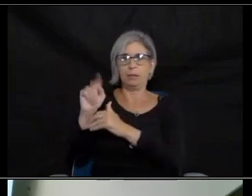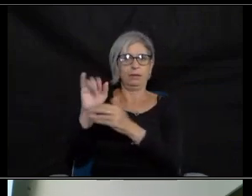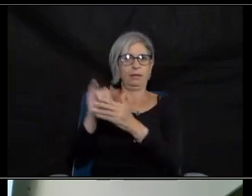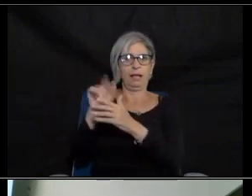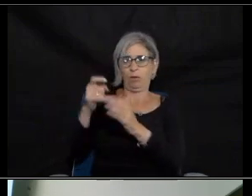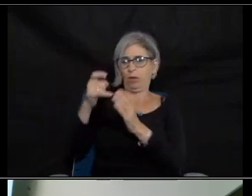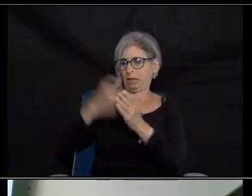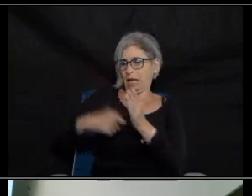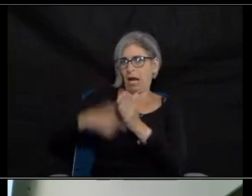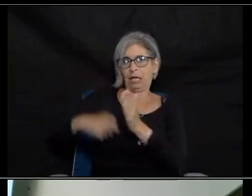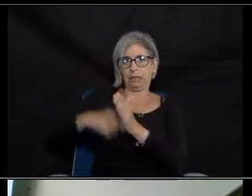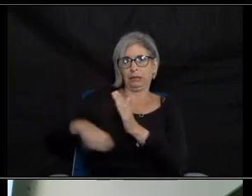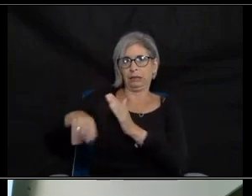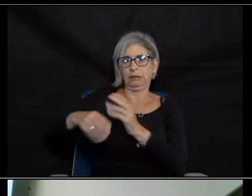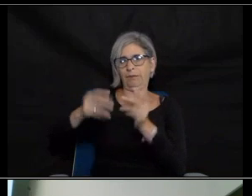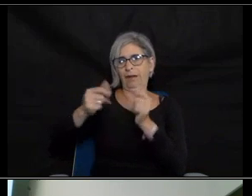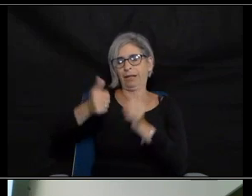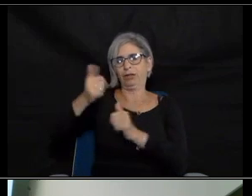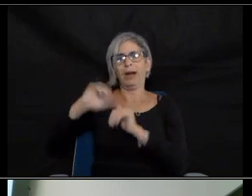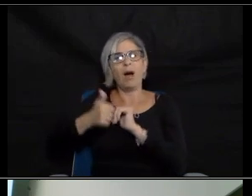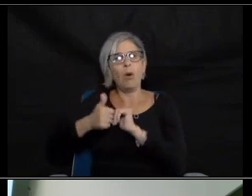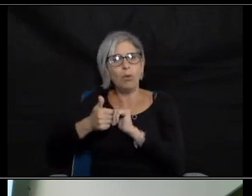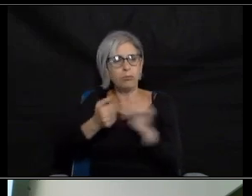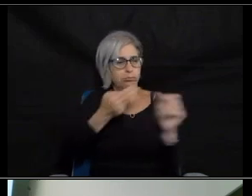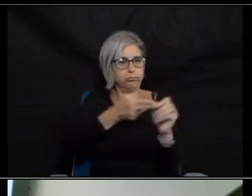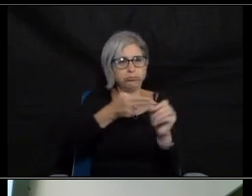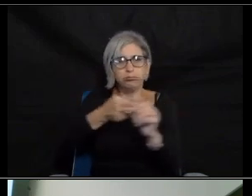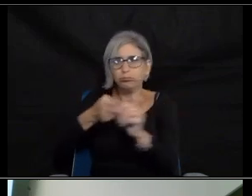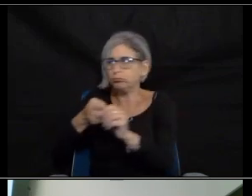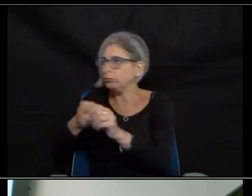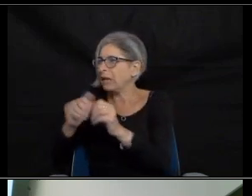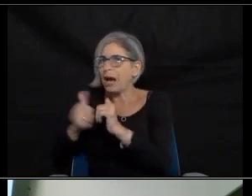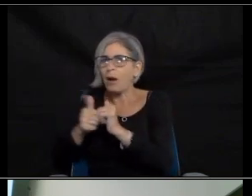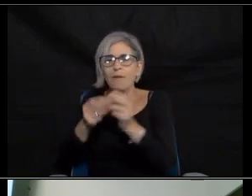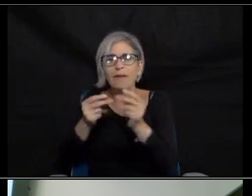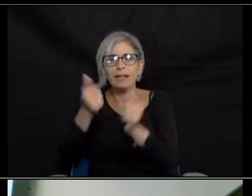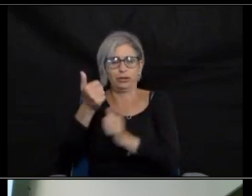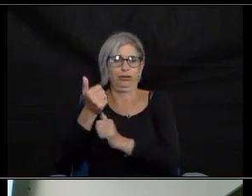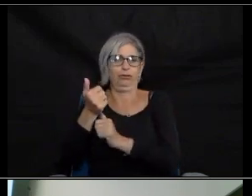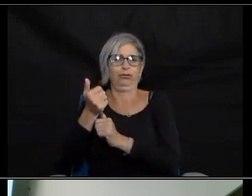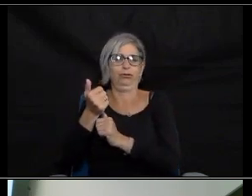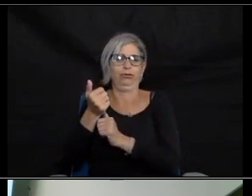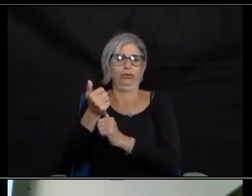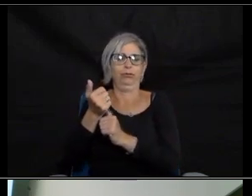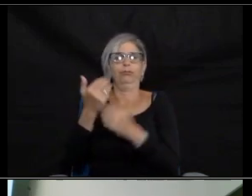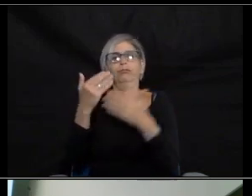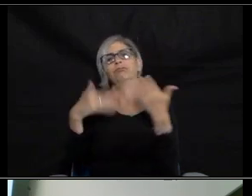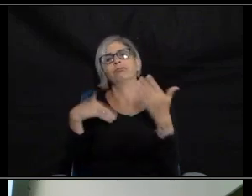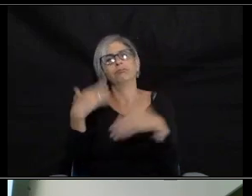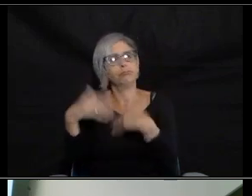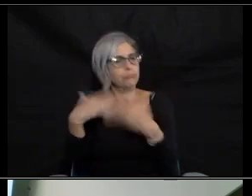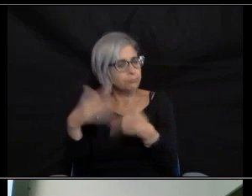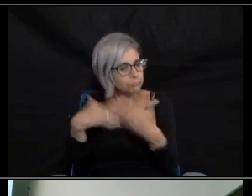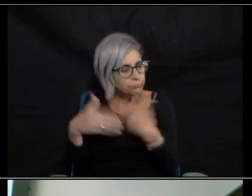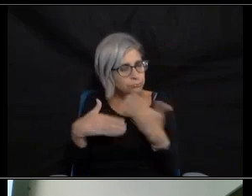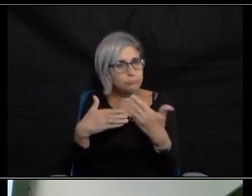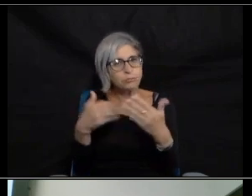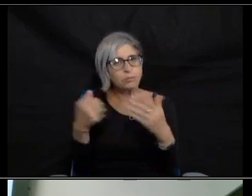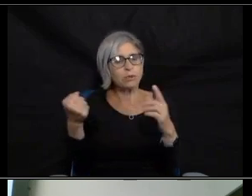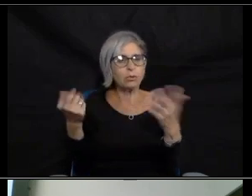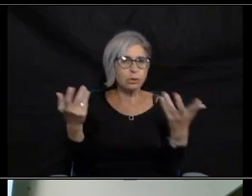are the tax base, accelerated? We participated in all that. So we're going along and we did strike this